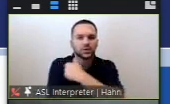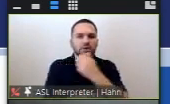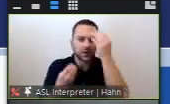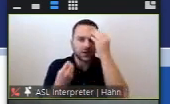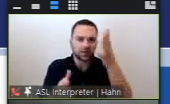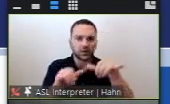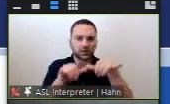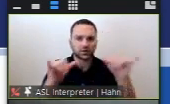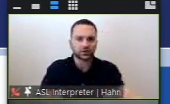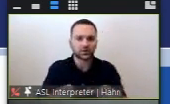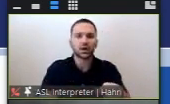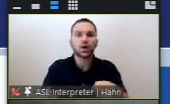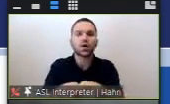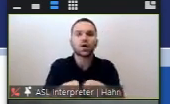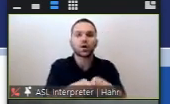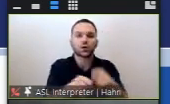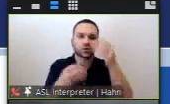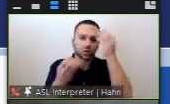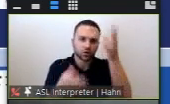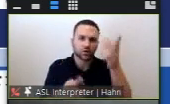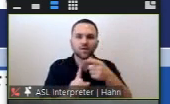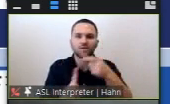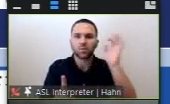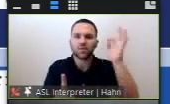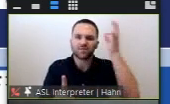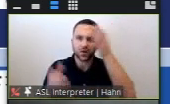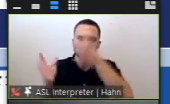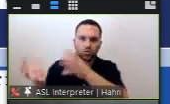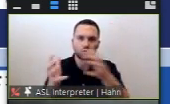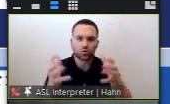federal entities. Next slide.